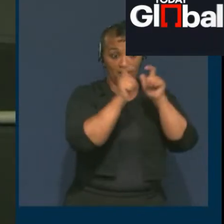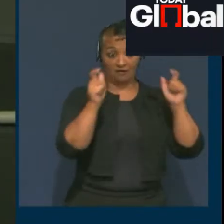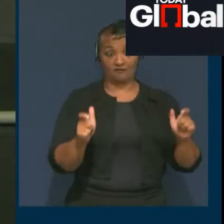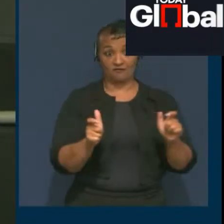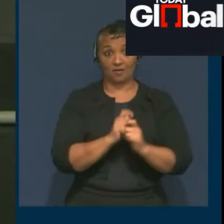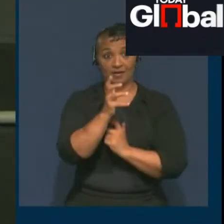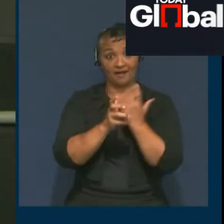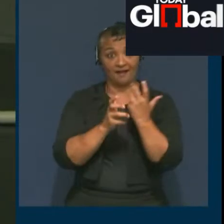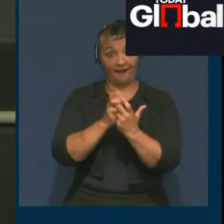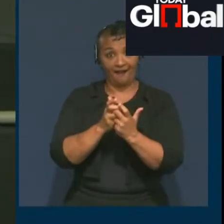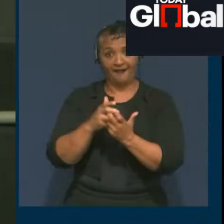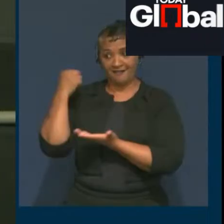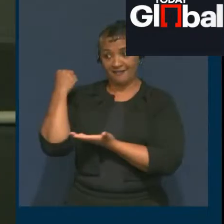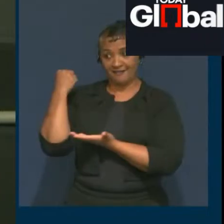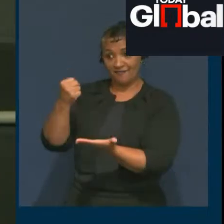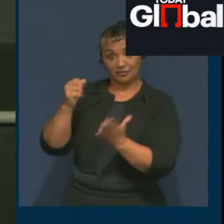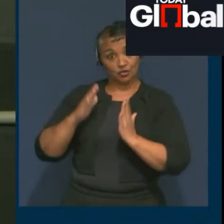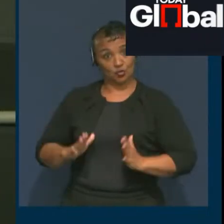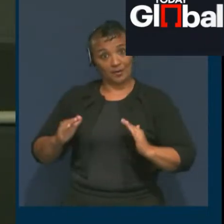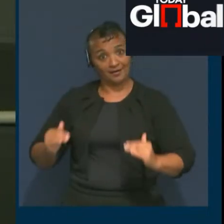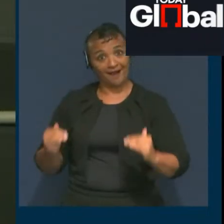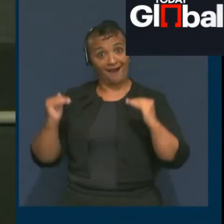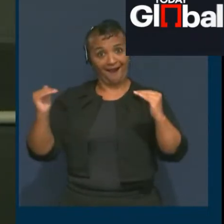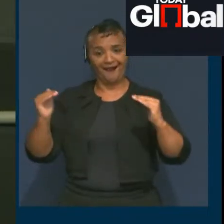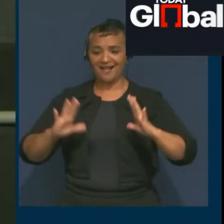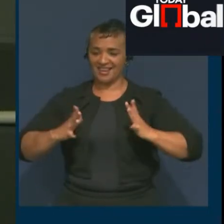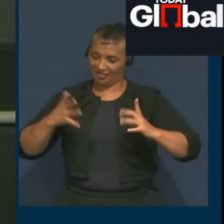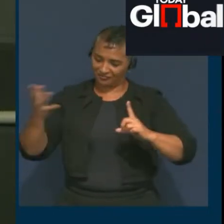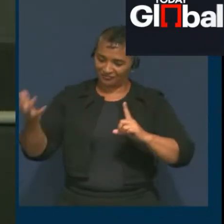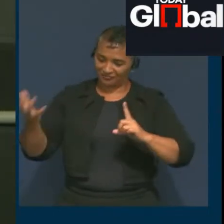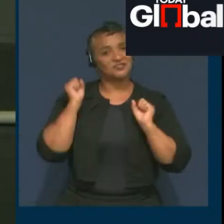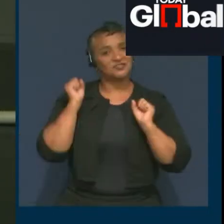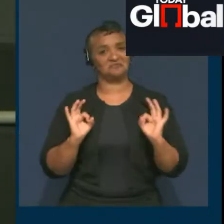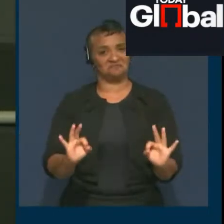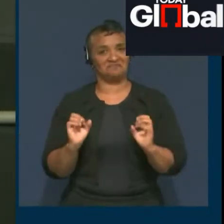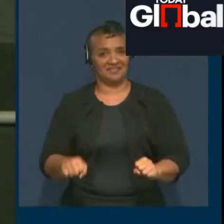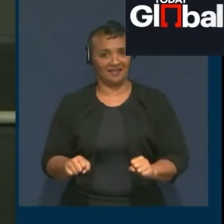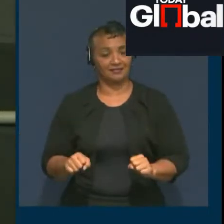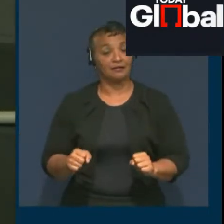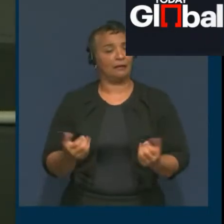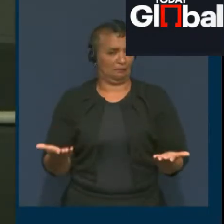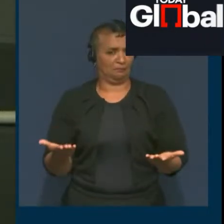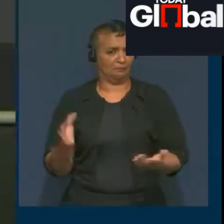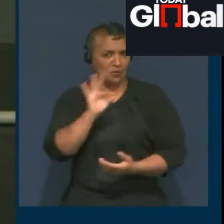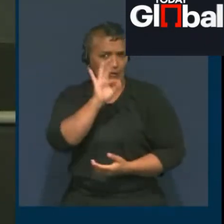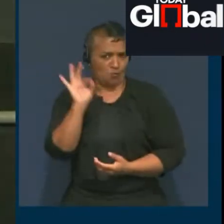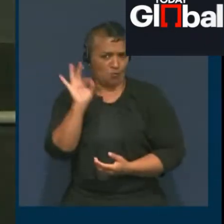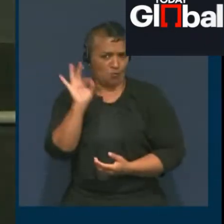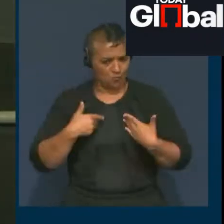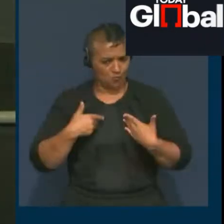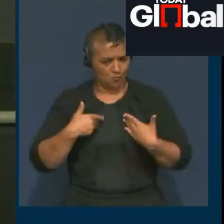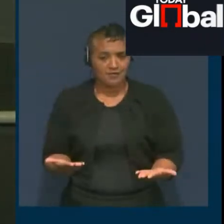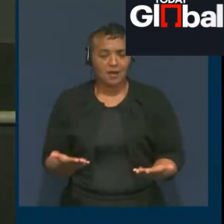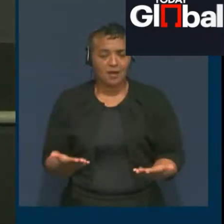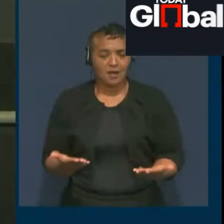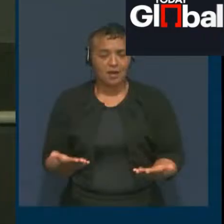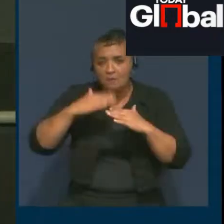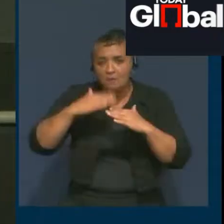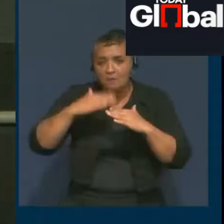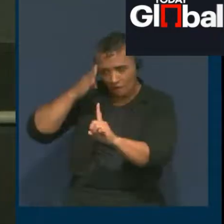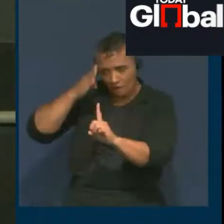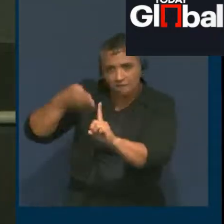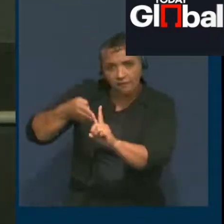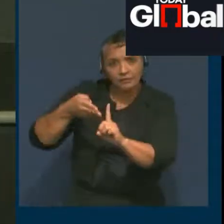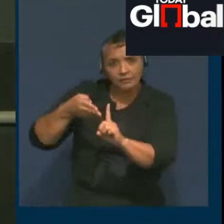human being is what turns rights into reality. It is precisely for this reason that the state of Qatar has devoted great attention to